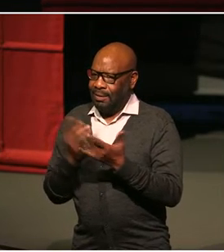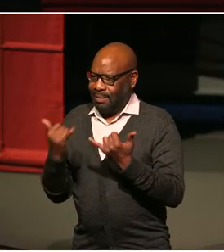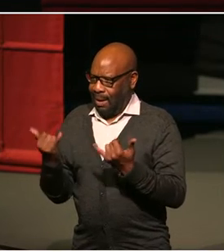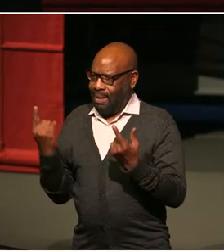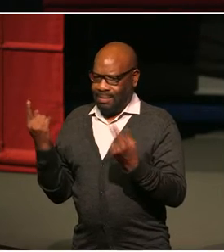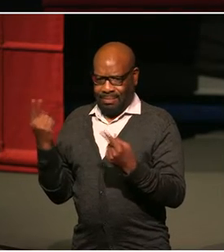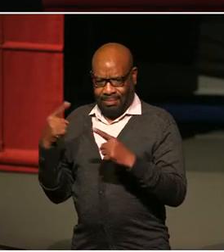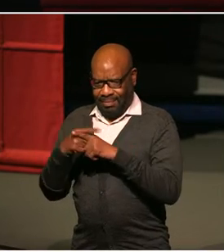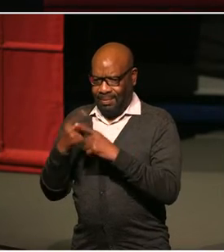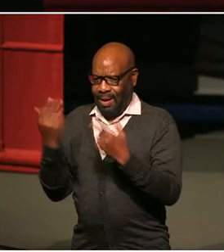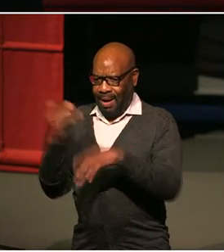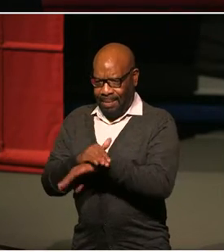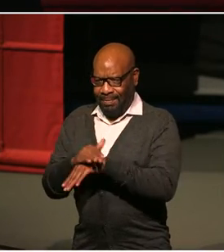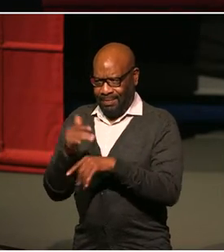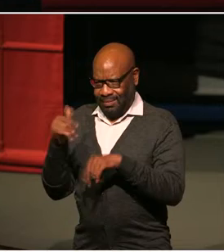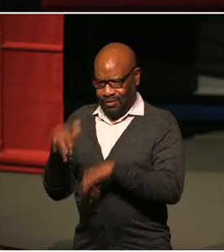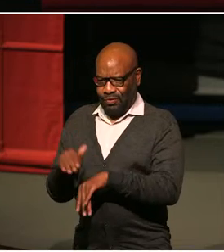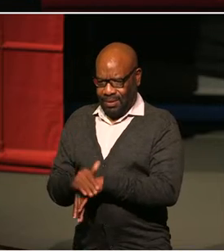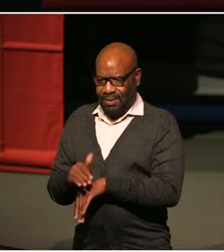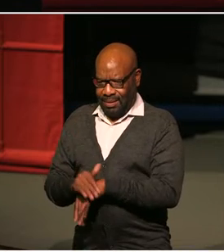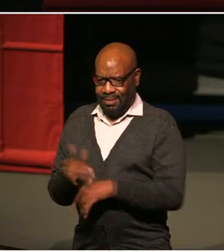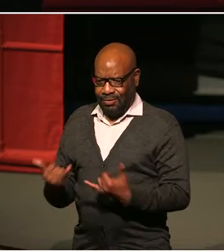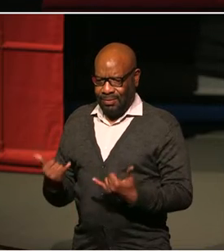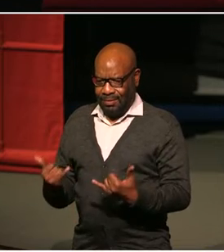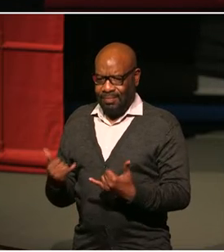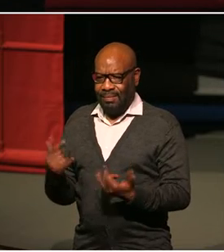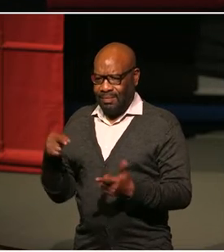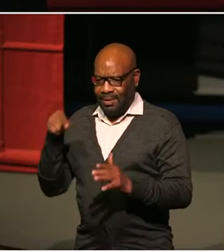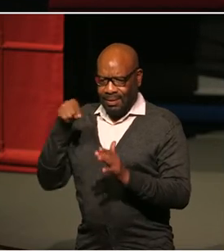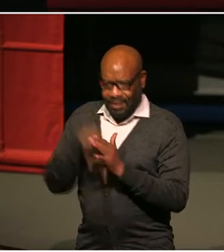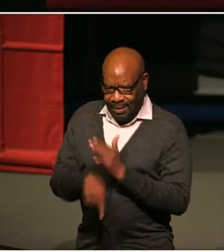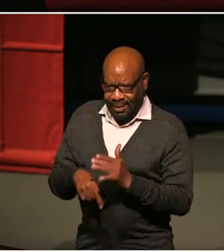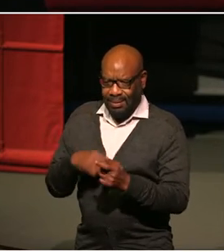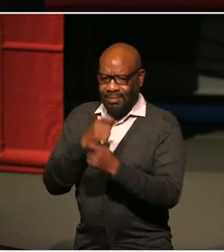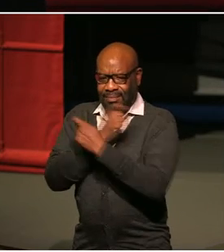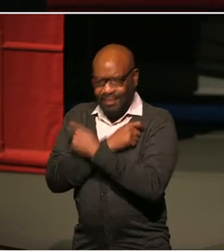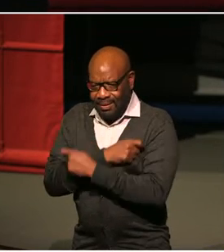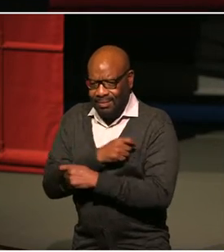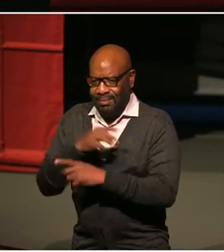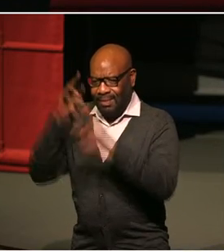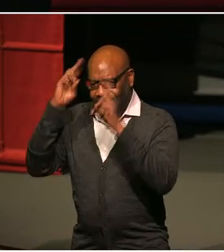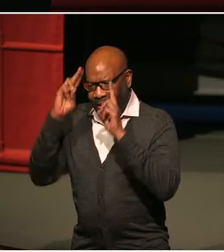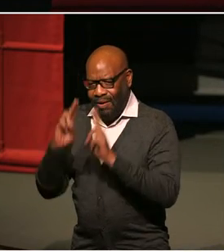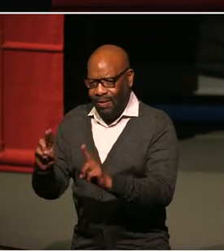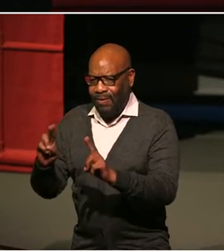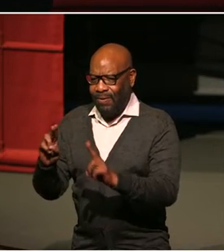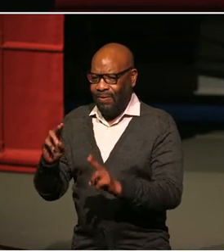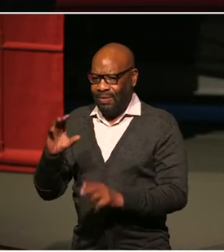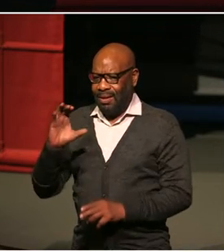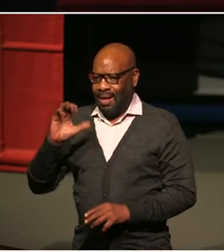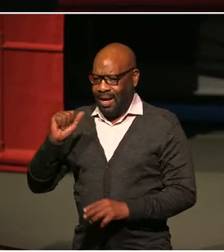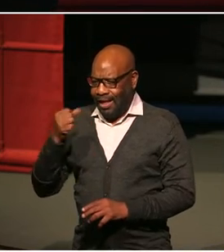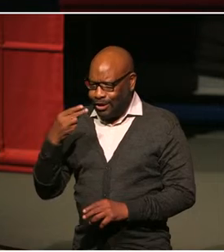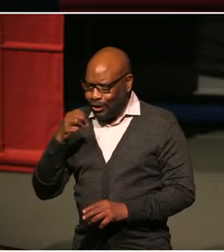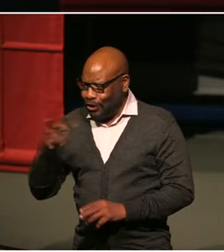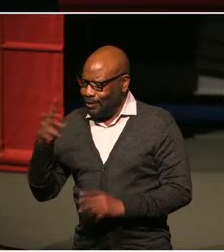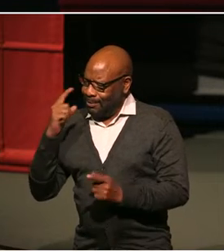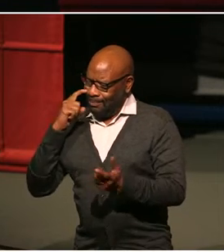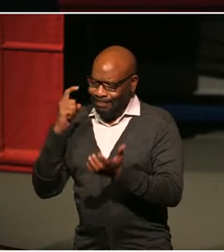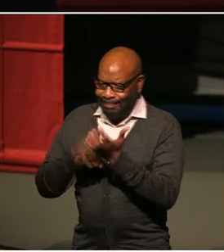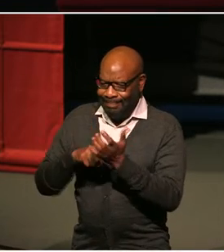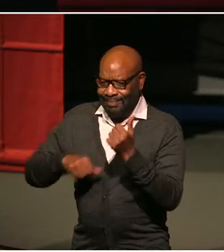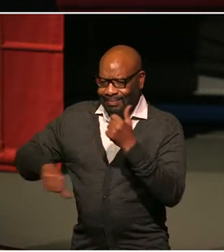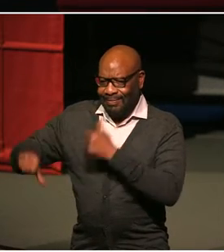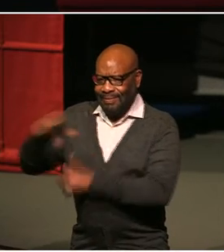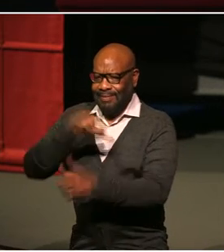possible. We have felt the deep love and respect that you and Sacheen have for one another in all of our conversations, and we're